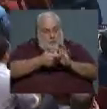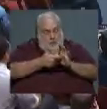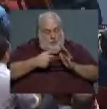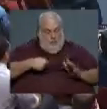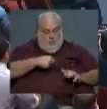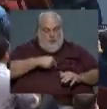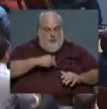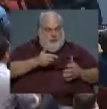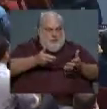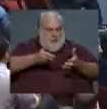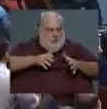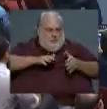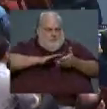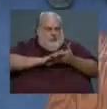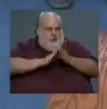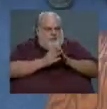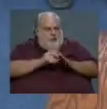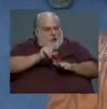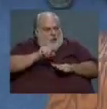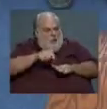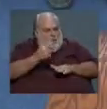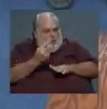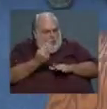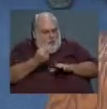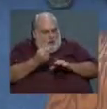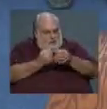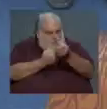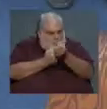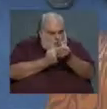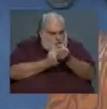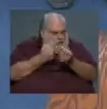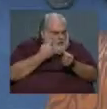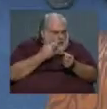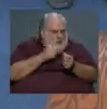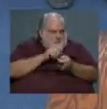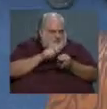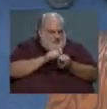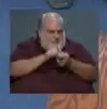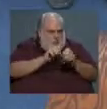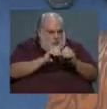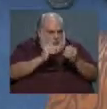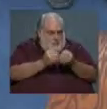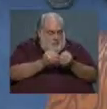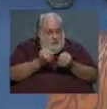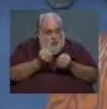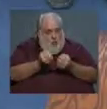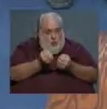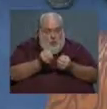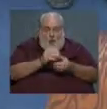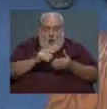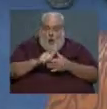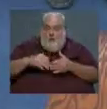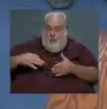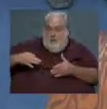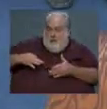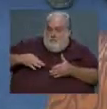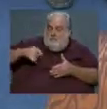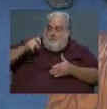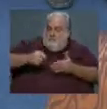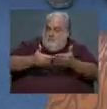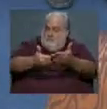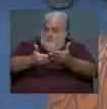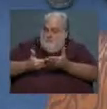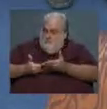only source of support for any organization. And so there was definitely a require to prove that they had entered into a